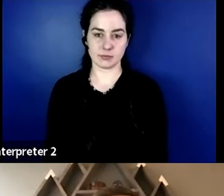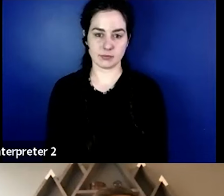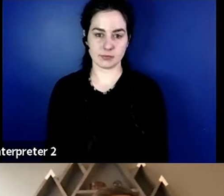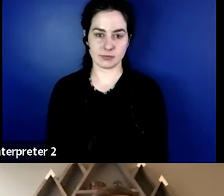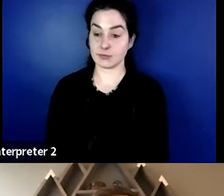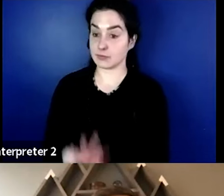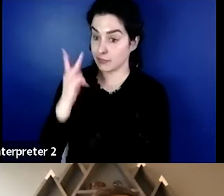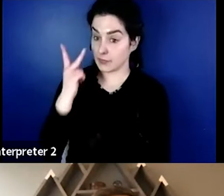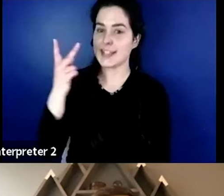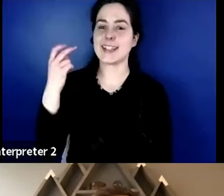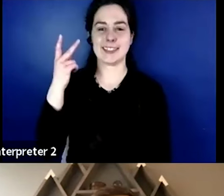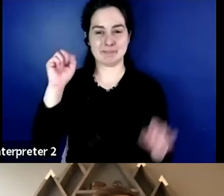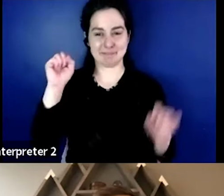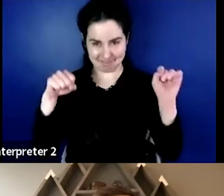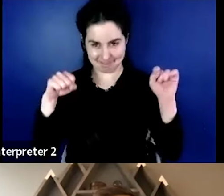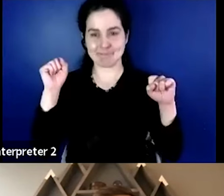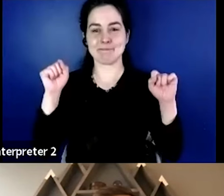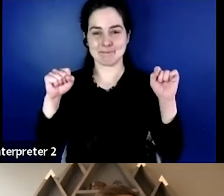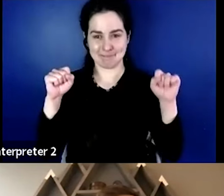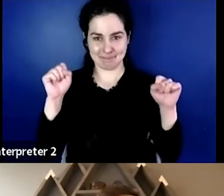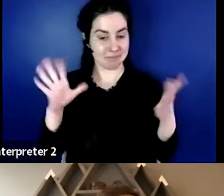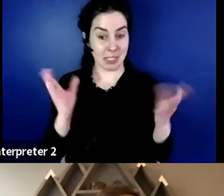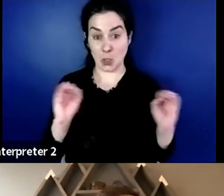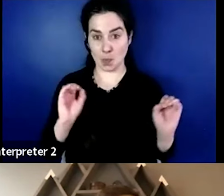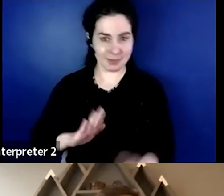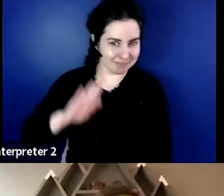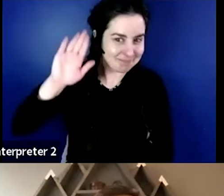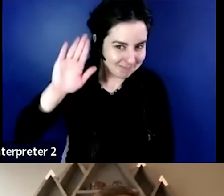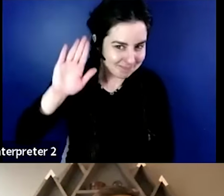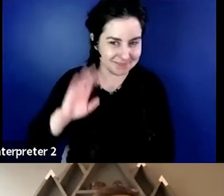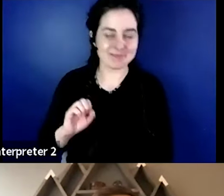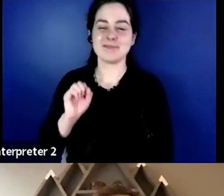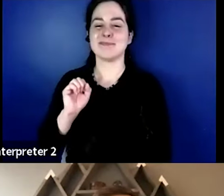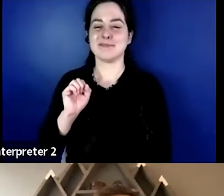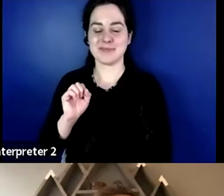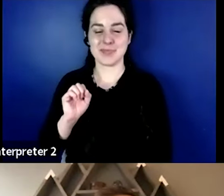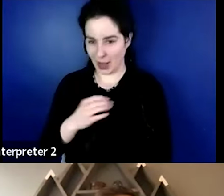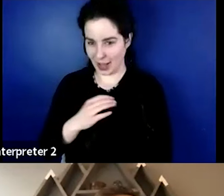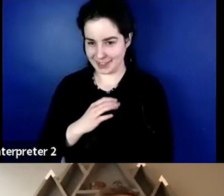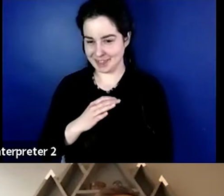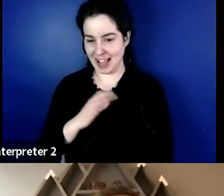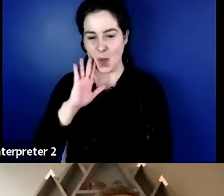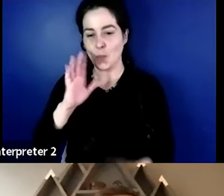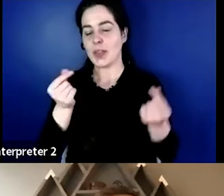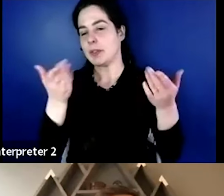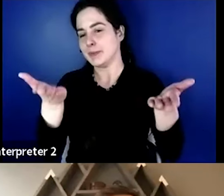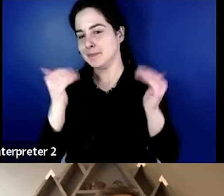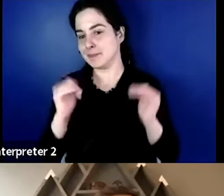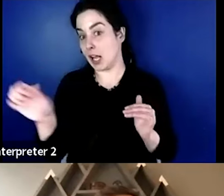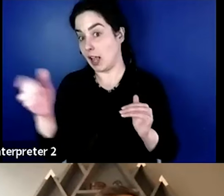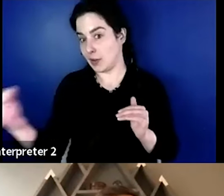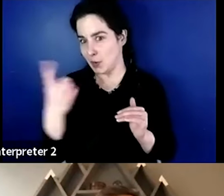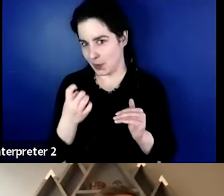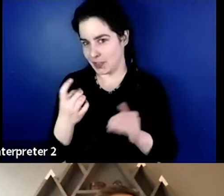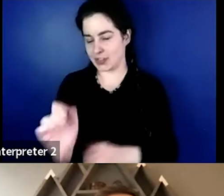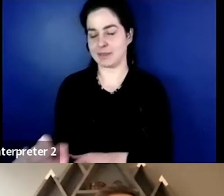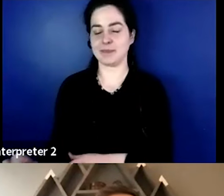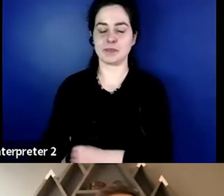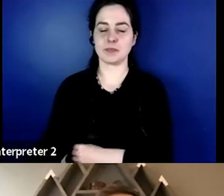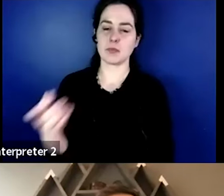See heads nodding, but nobody's jumping in. So I'm going to go to another question. In the previous question,